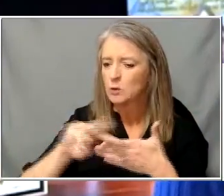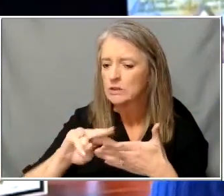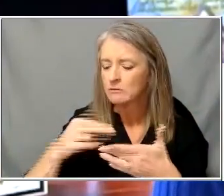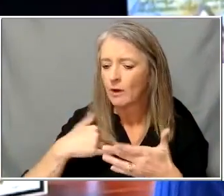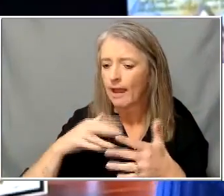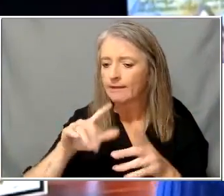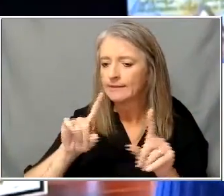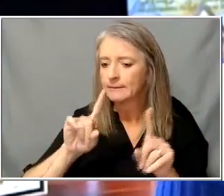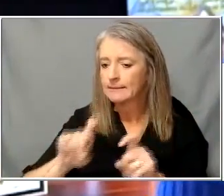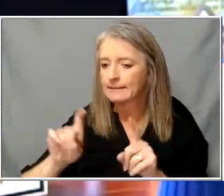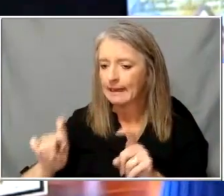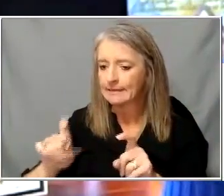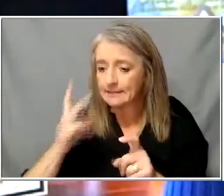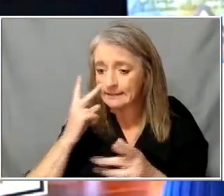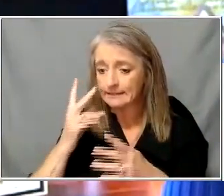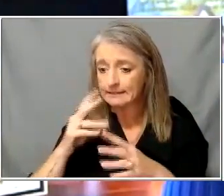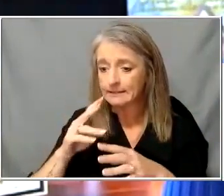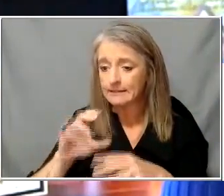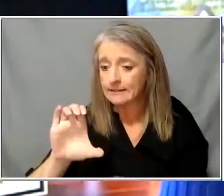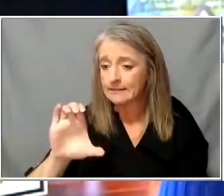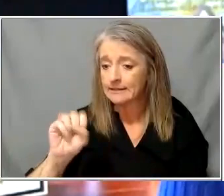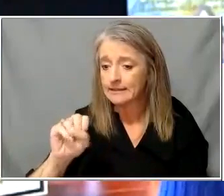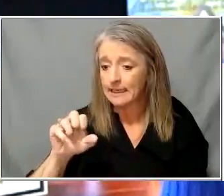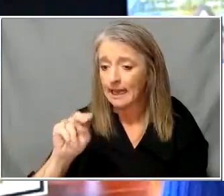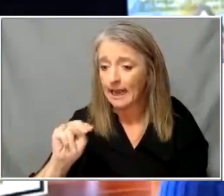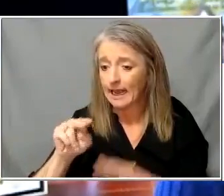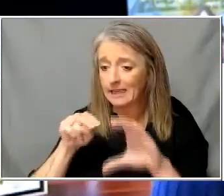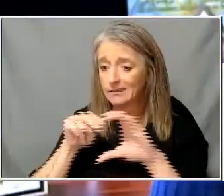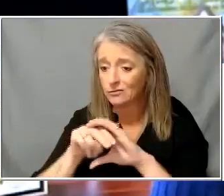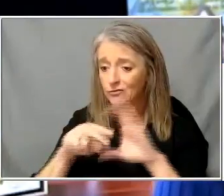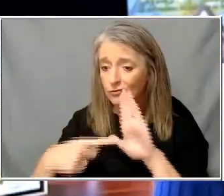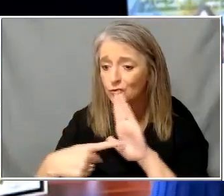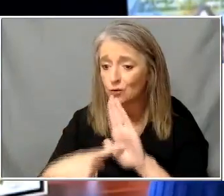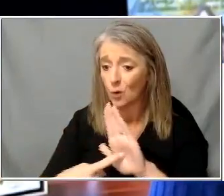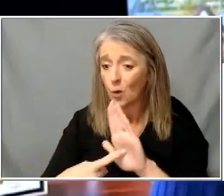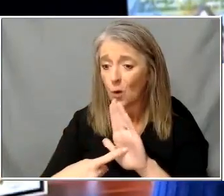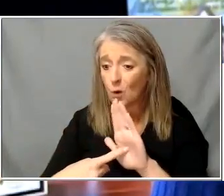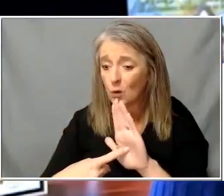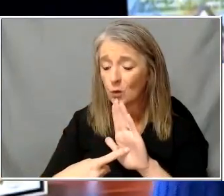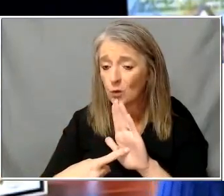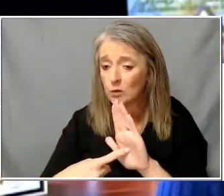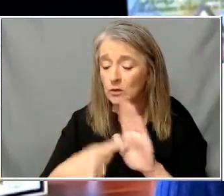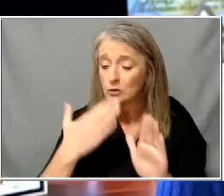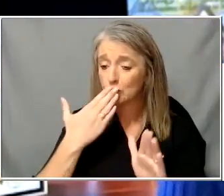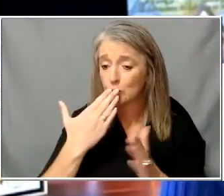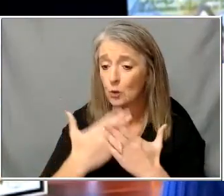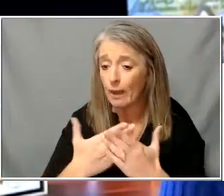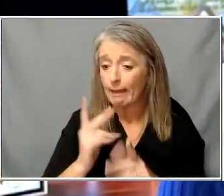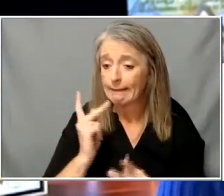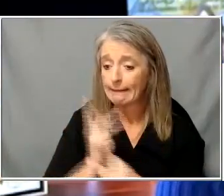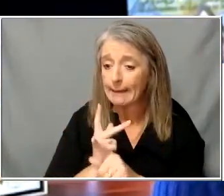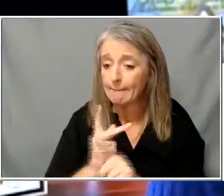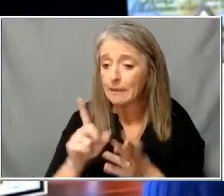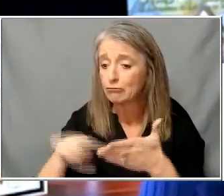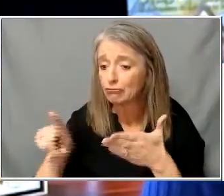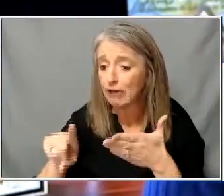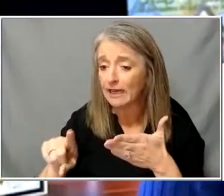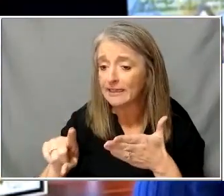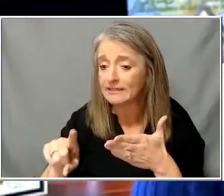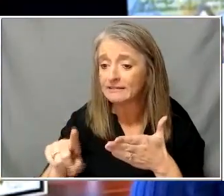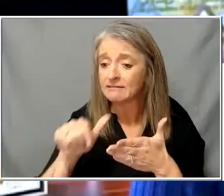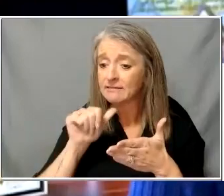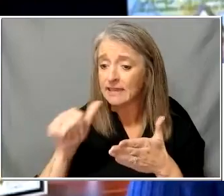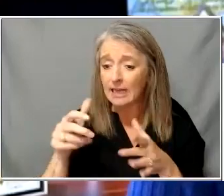we'll see how it's doing. But so far, scans have shown that it's really doing, quite well. We're keeping it in check. It